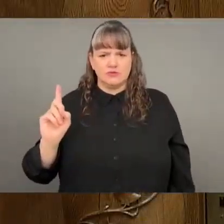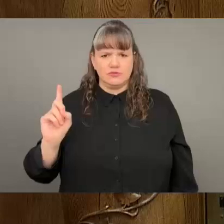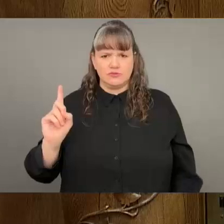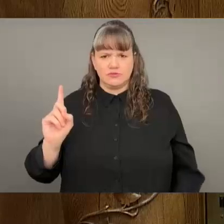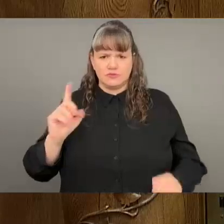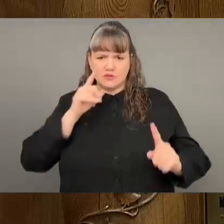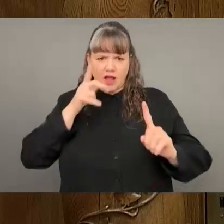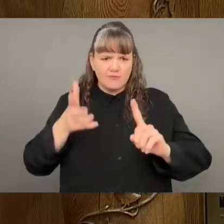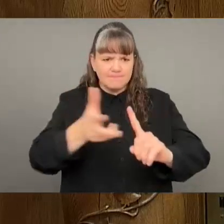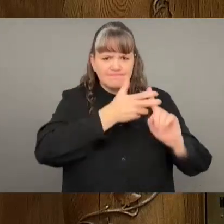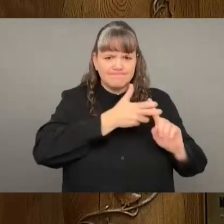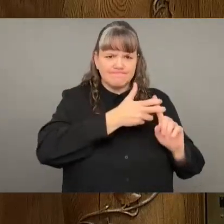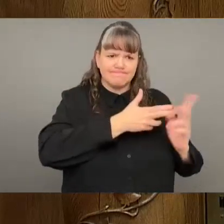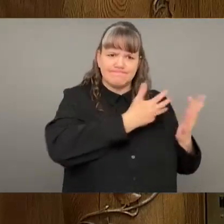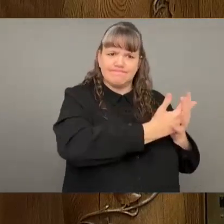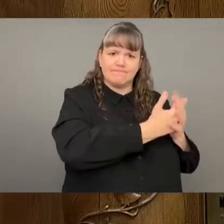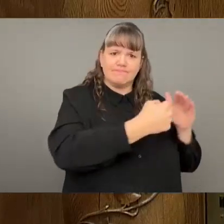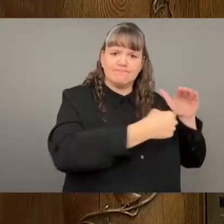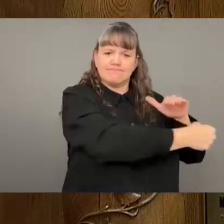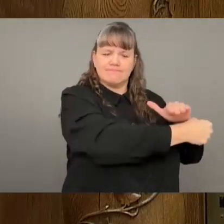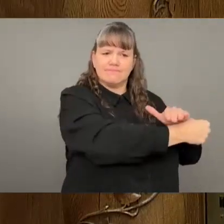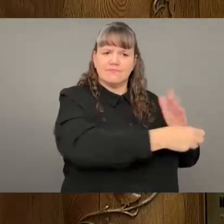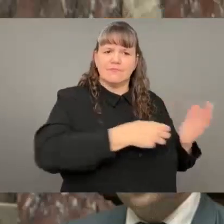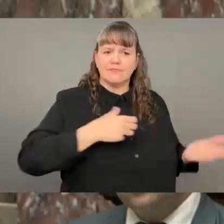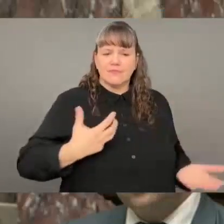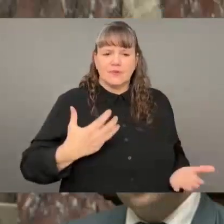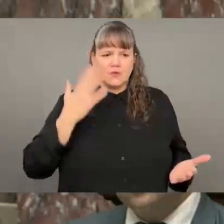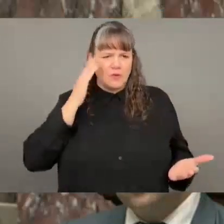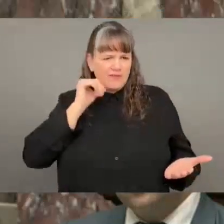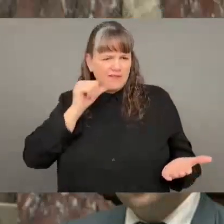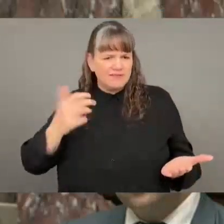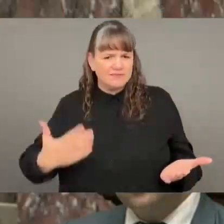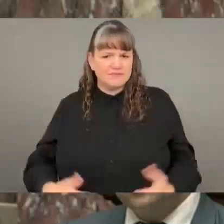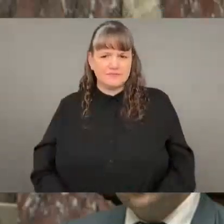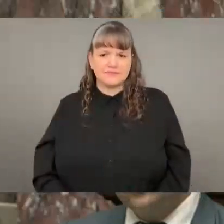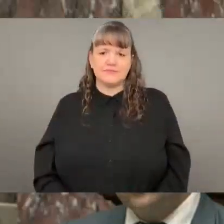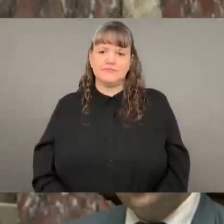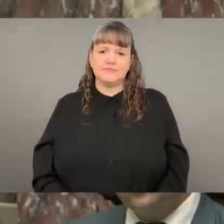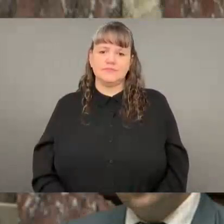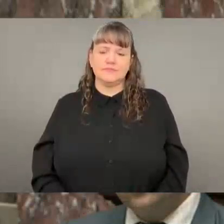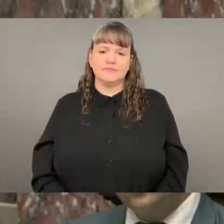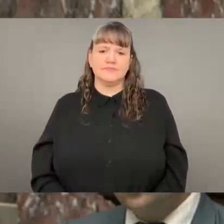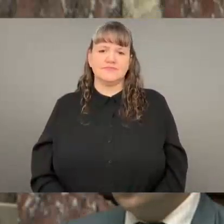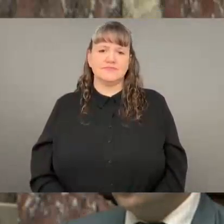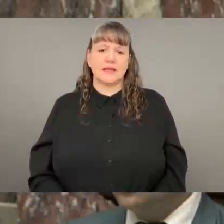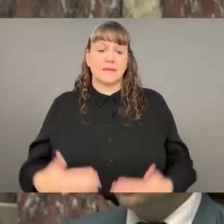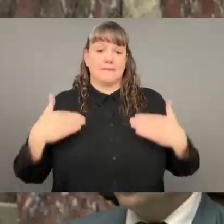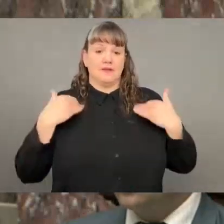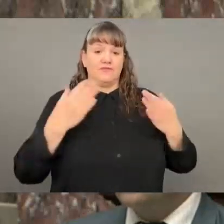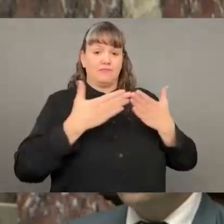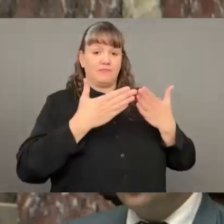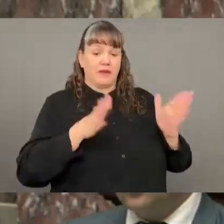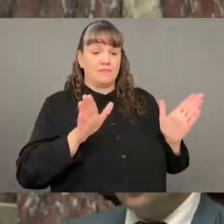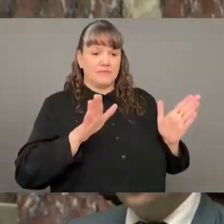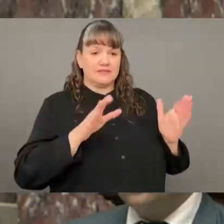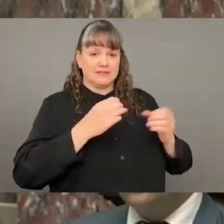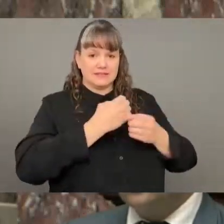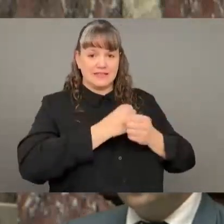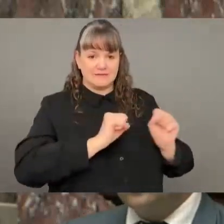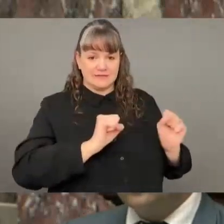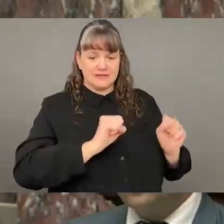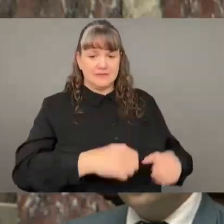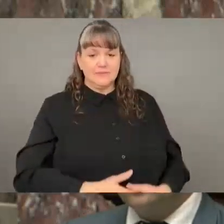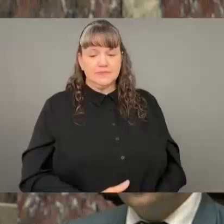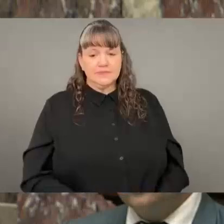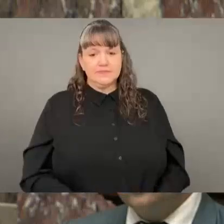Minister of Public Safety. Thank you, Mr. Speaker. We know that incidents like this,